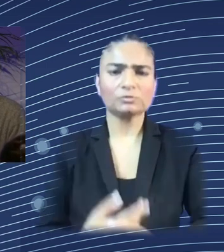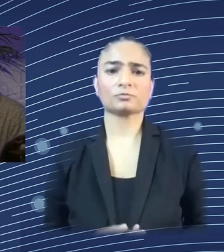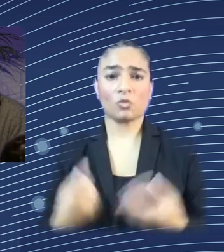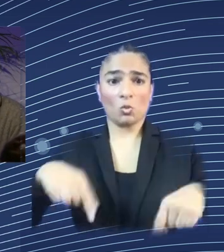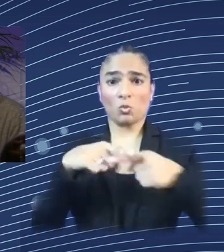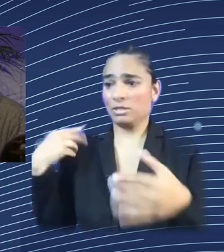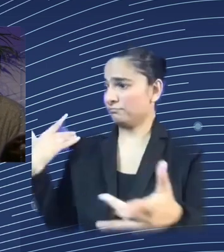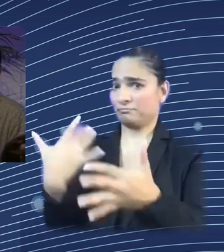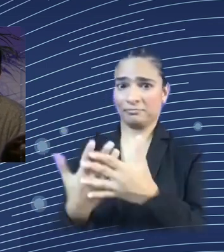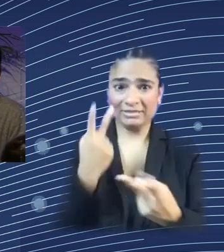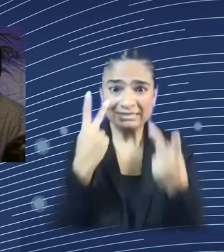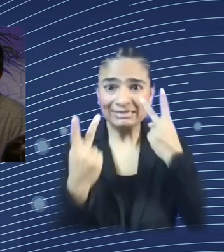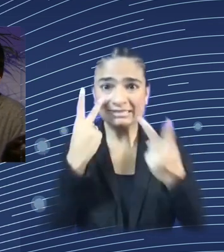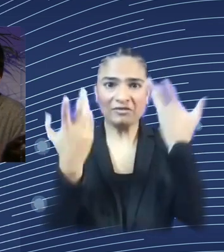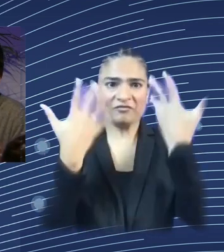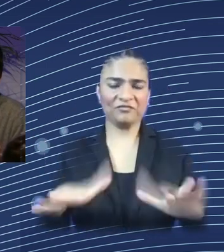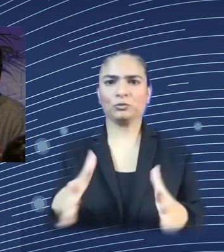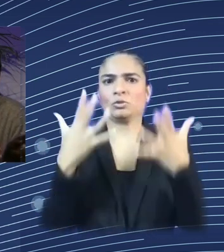world, mostly American,